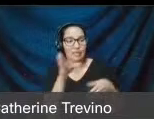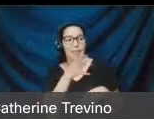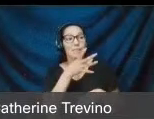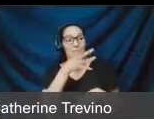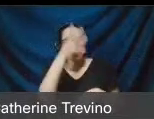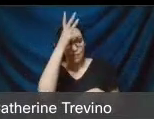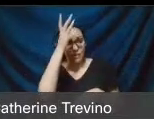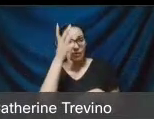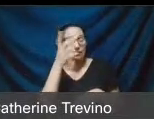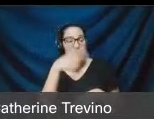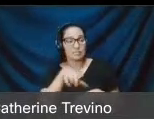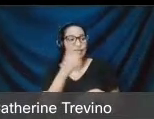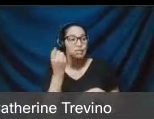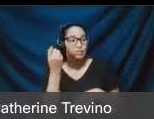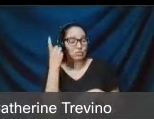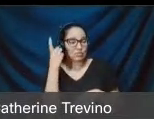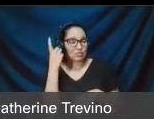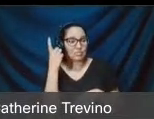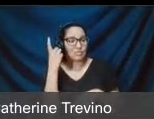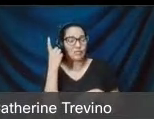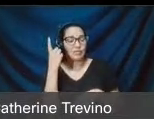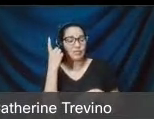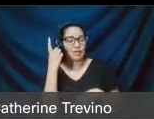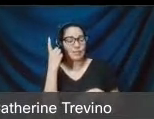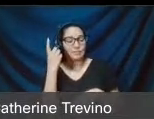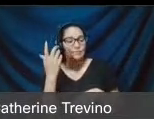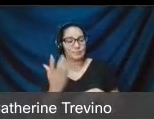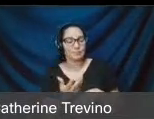to understand